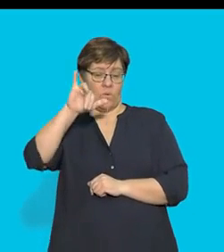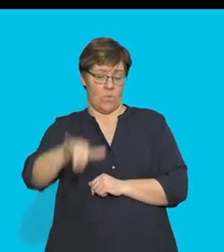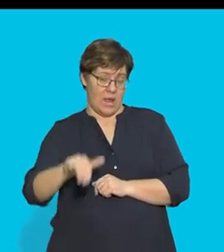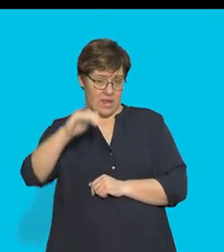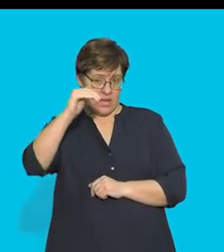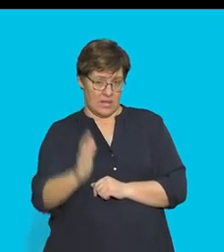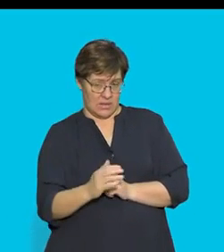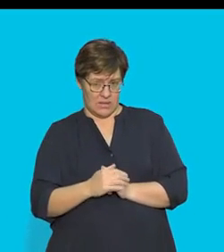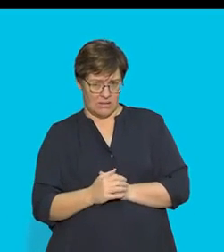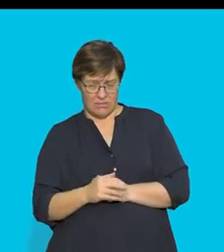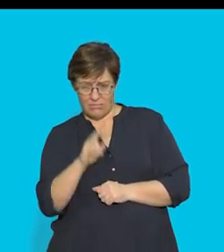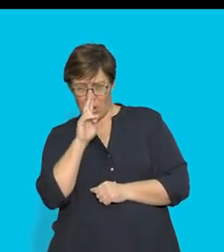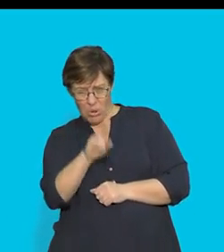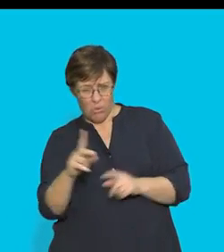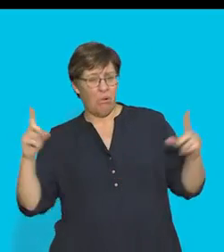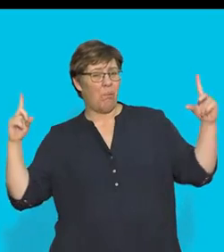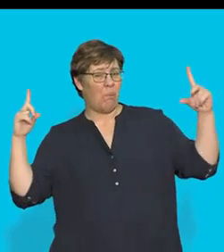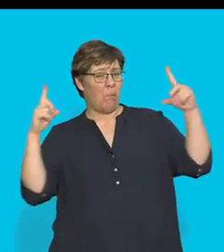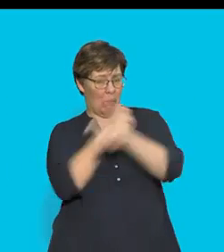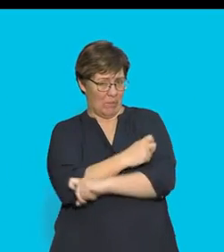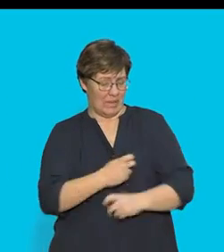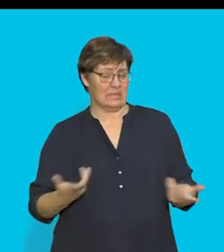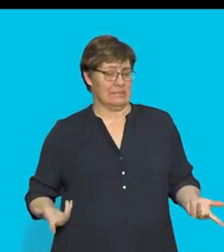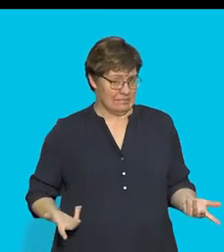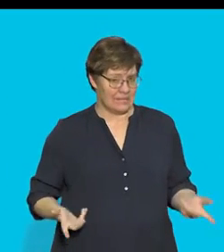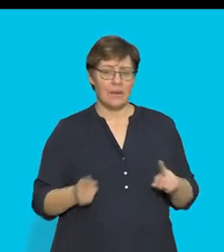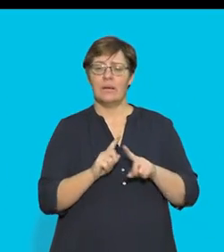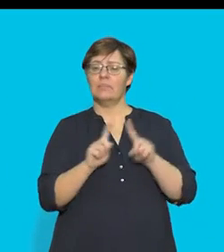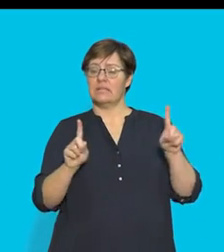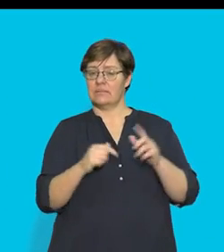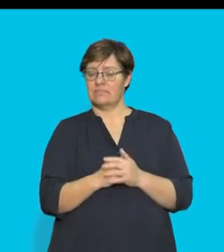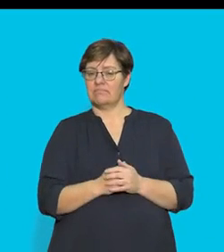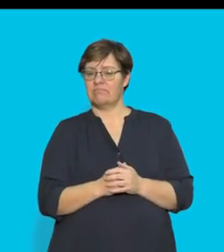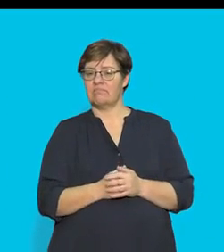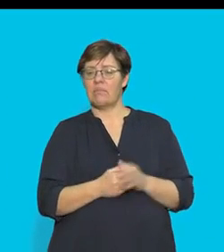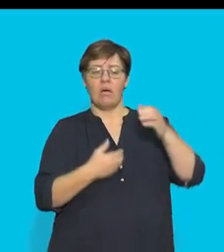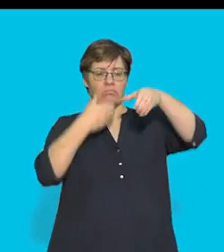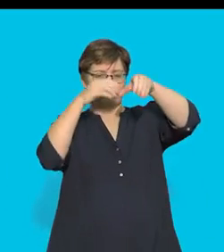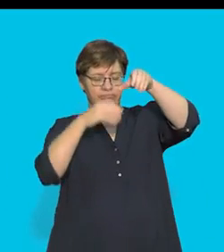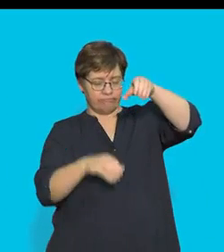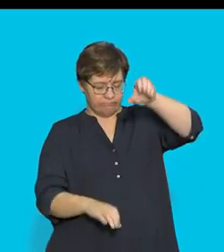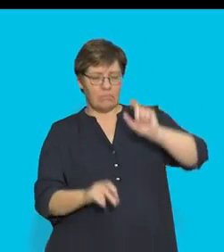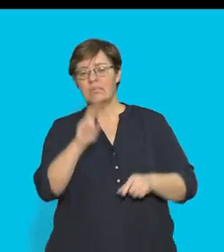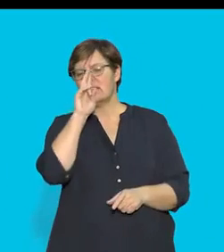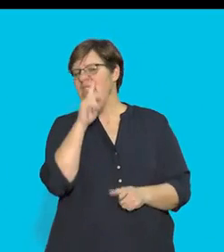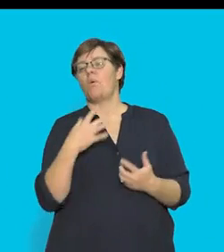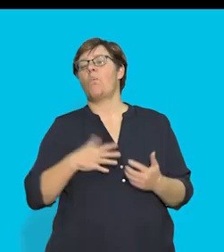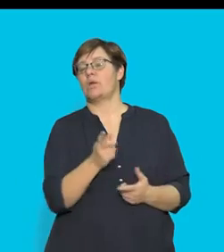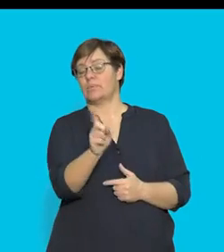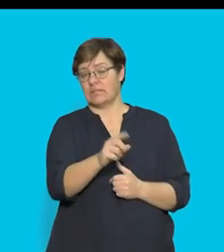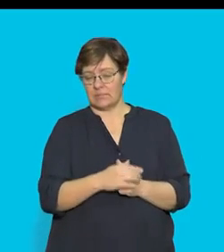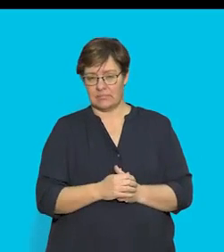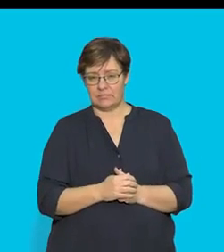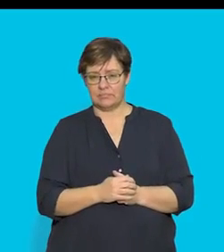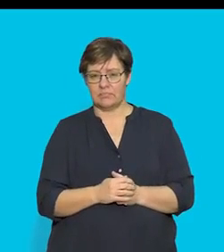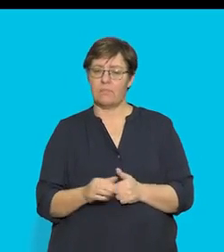looks pretty complicated, but let's break it down and see what is it that they're actually looking for. So let's go back